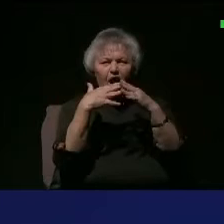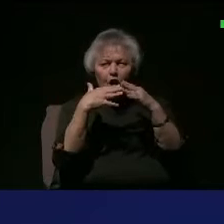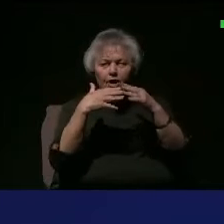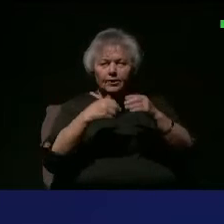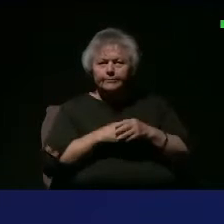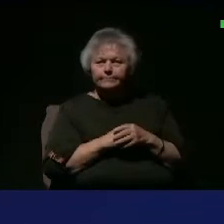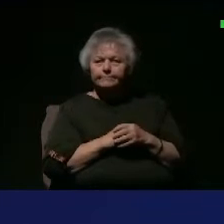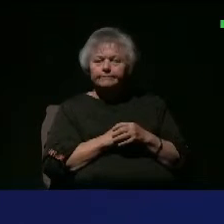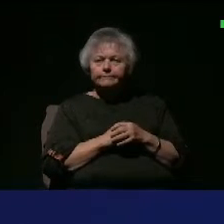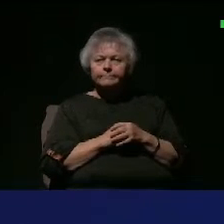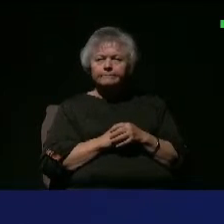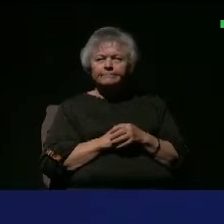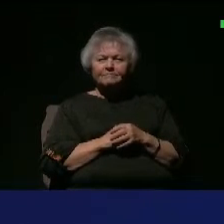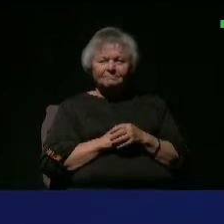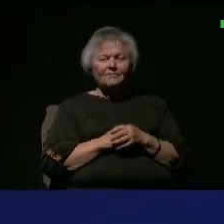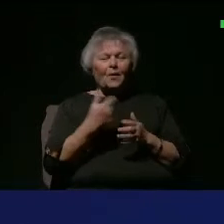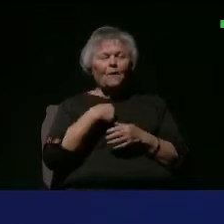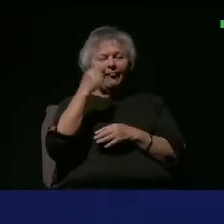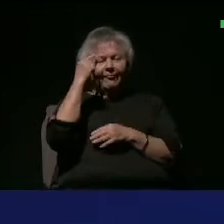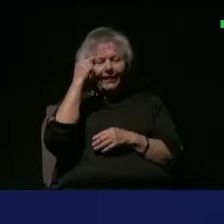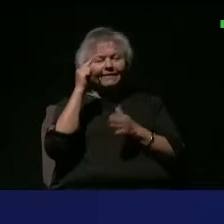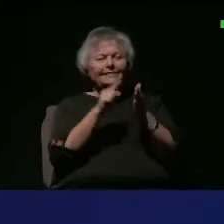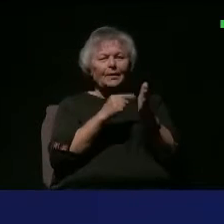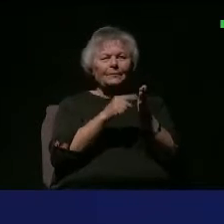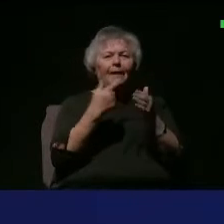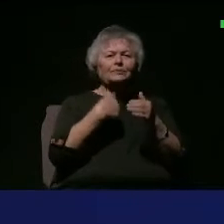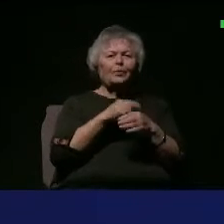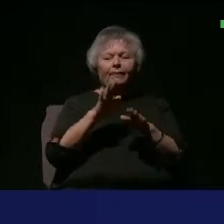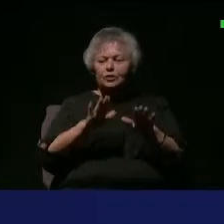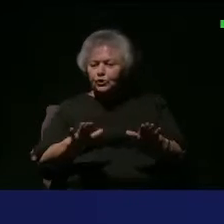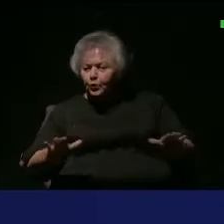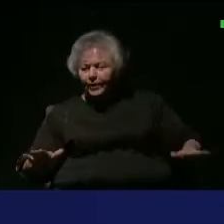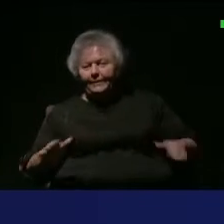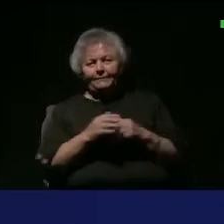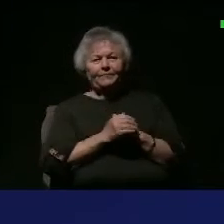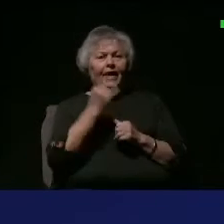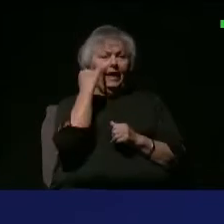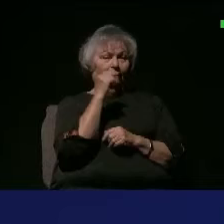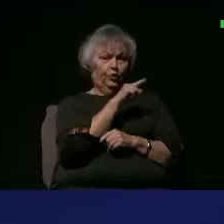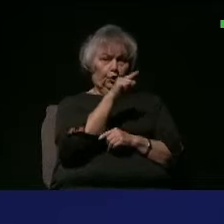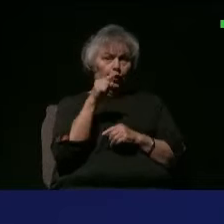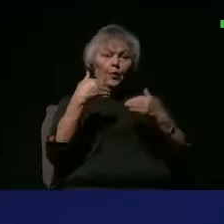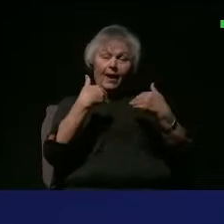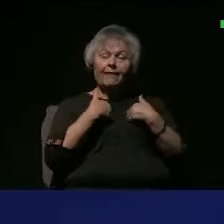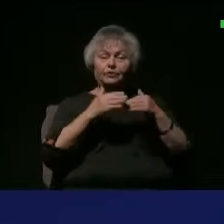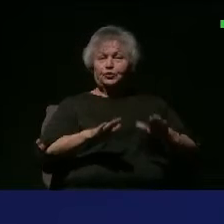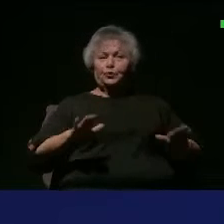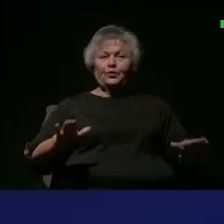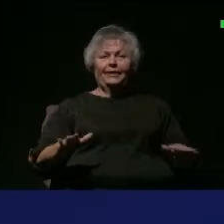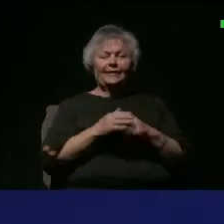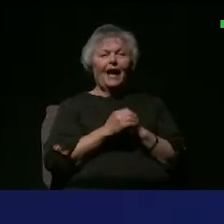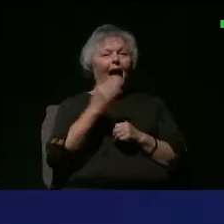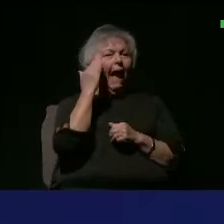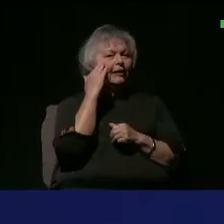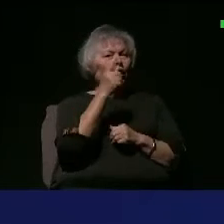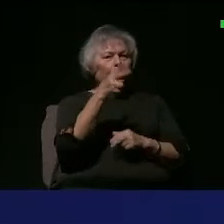fair. We tend to think of this as being used when we're children. In fact, if you have children under the age of 10, I bet you hear